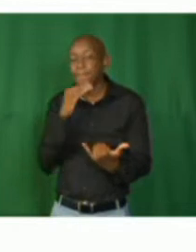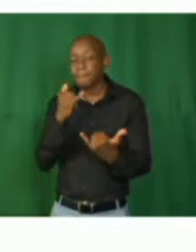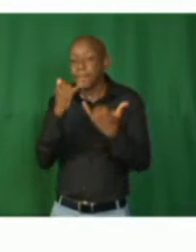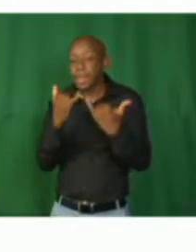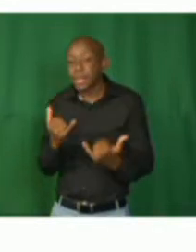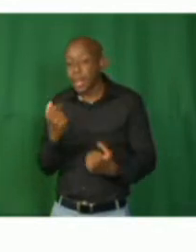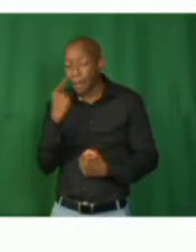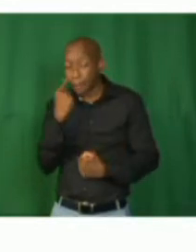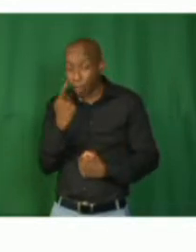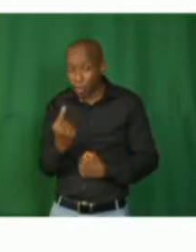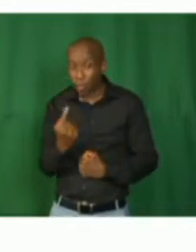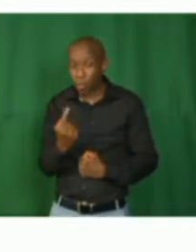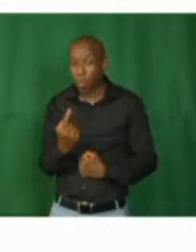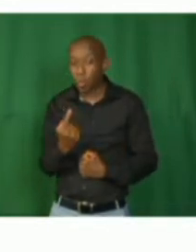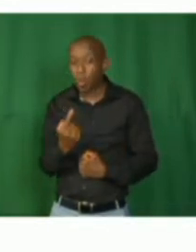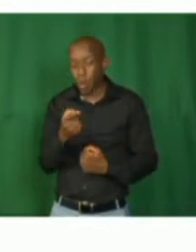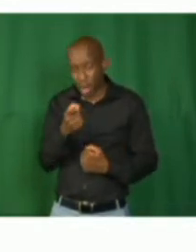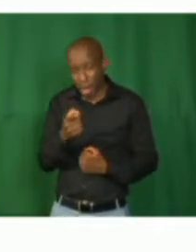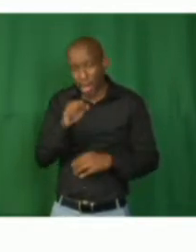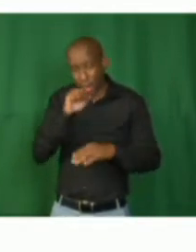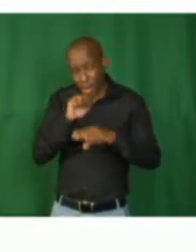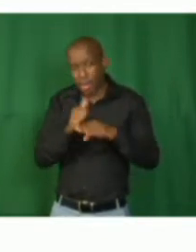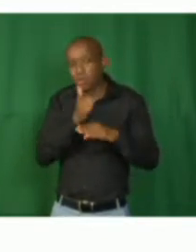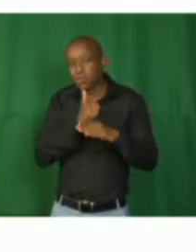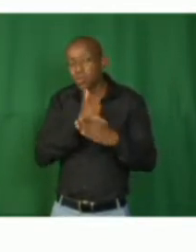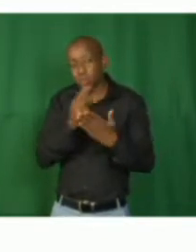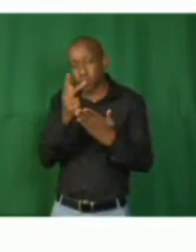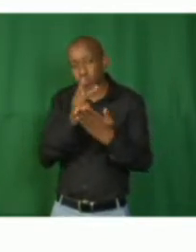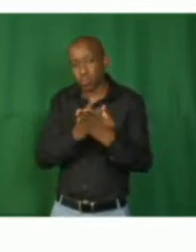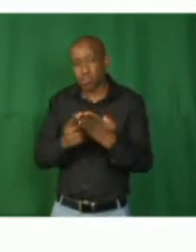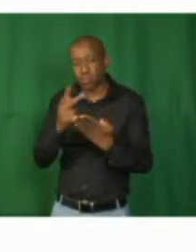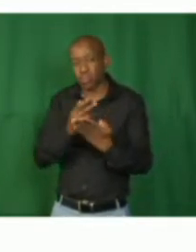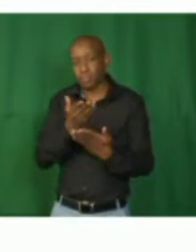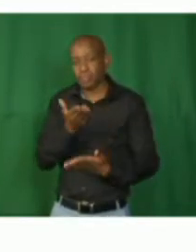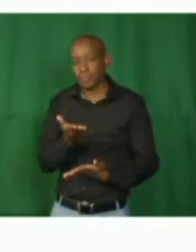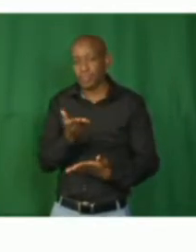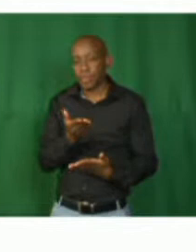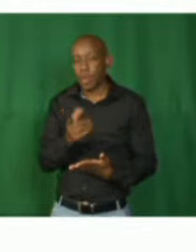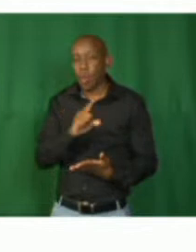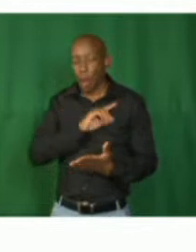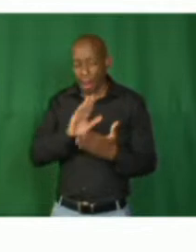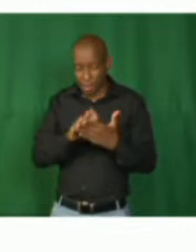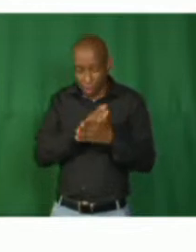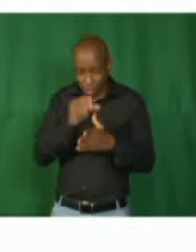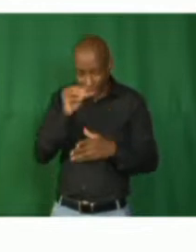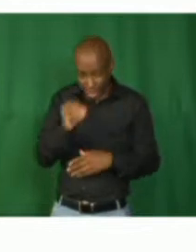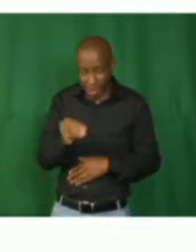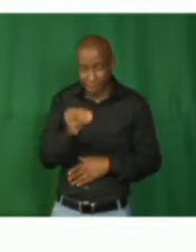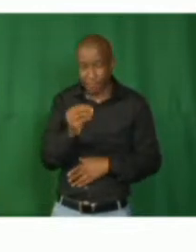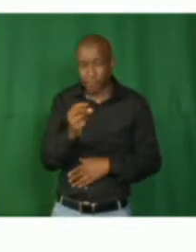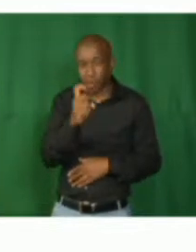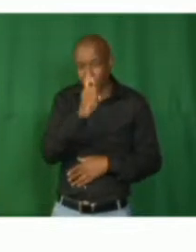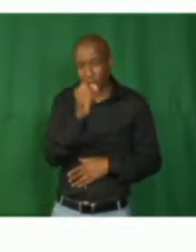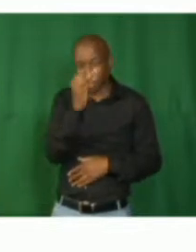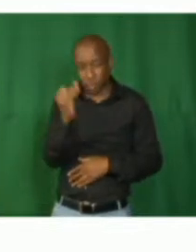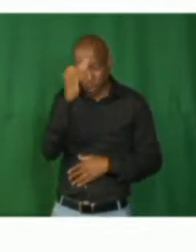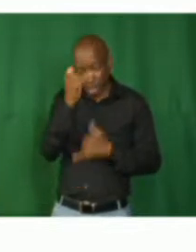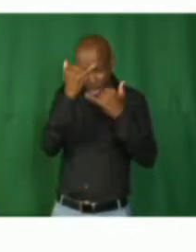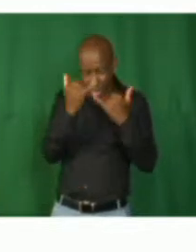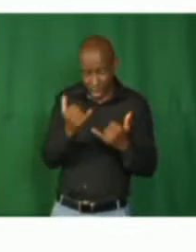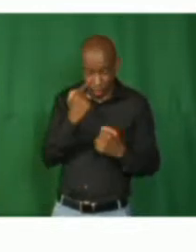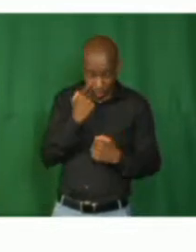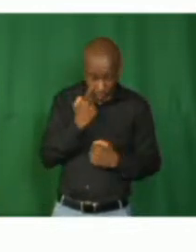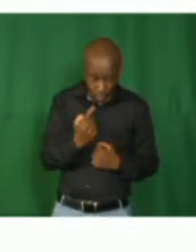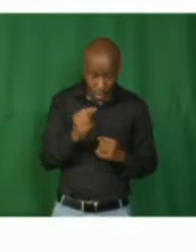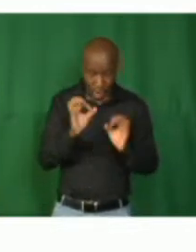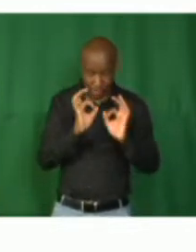is at this point that we can use the graph now, because now we have the expression of the graph on the left hand side. It is at this point that